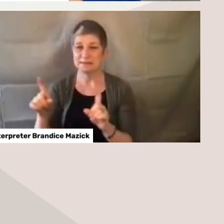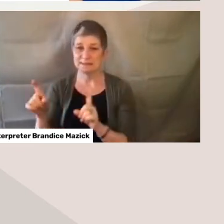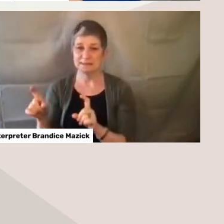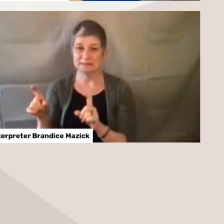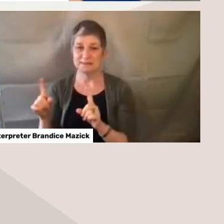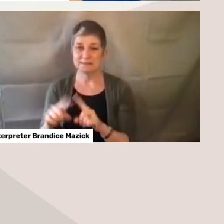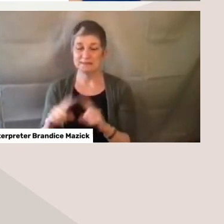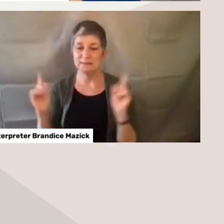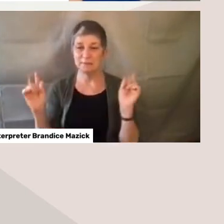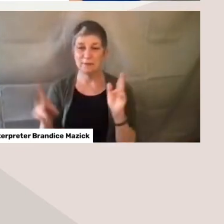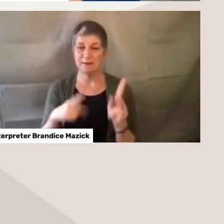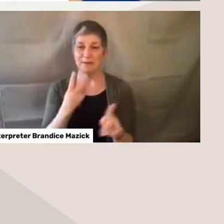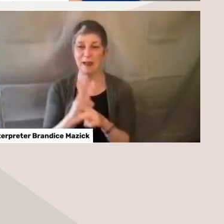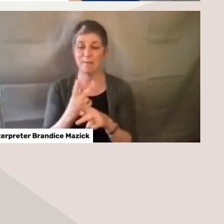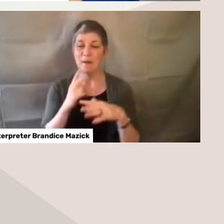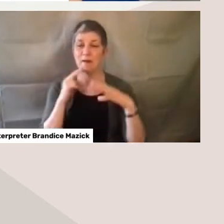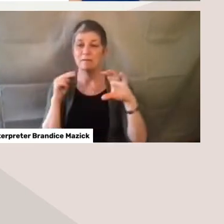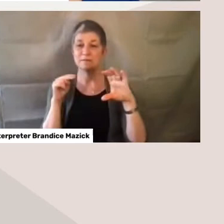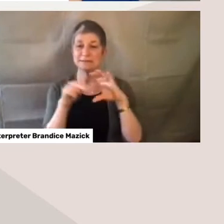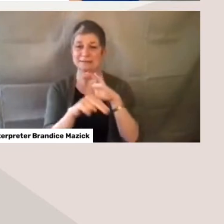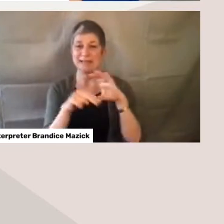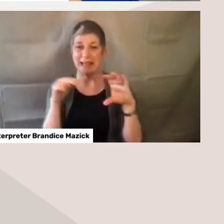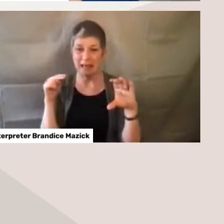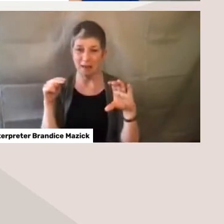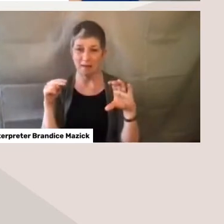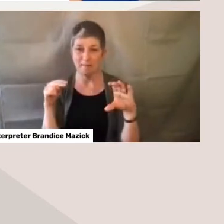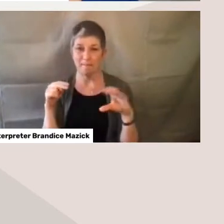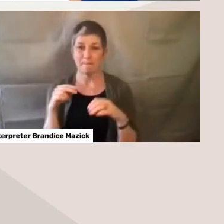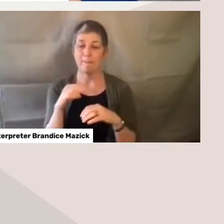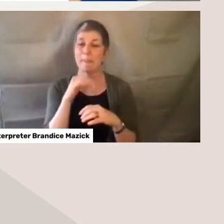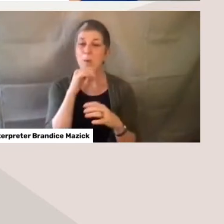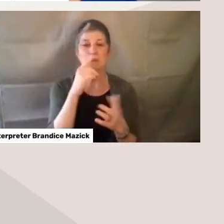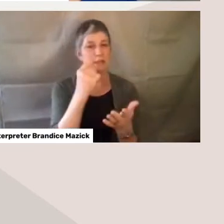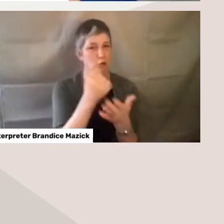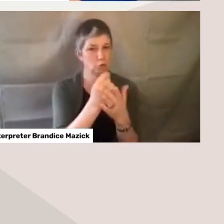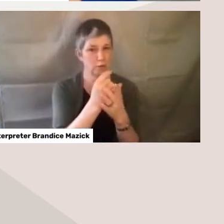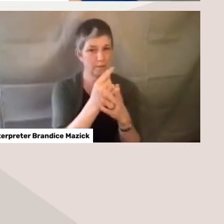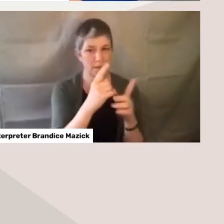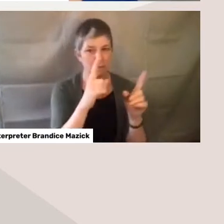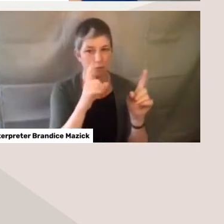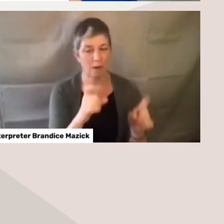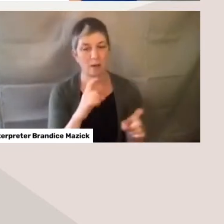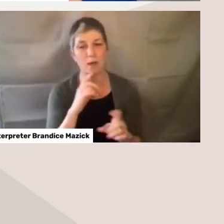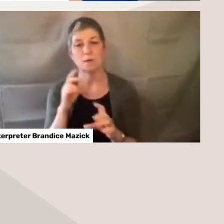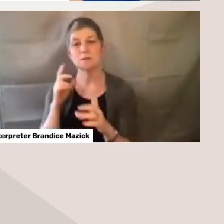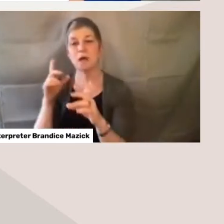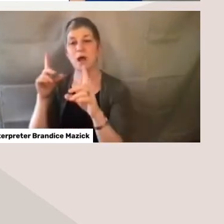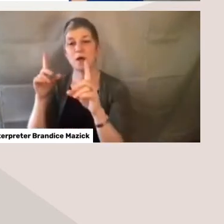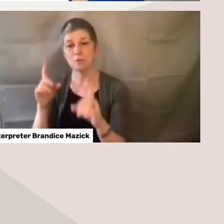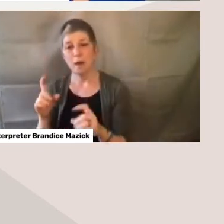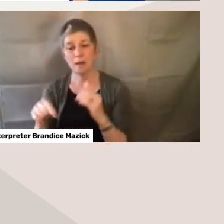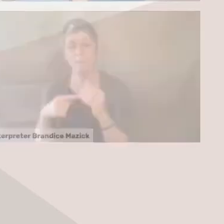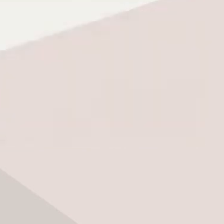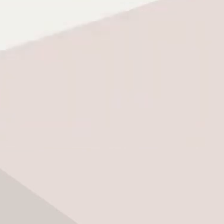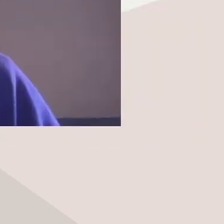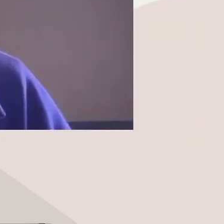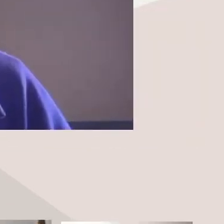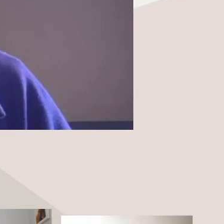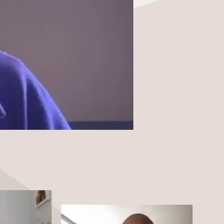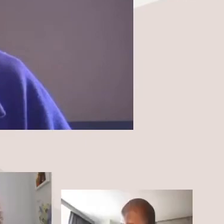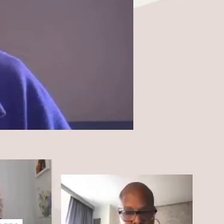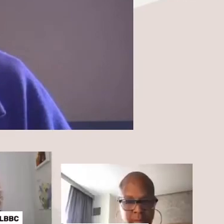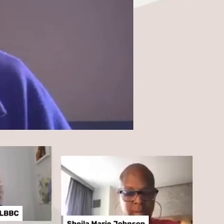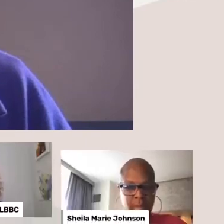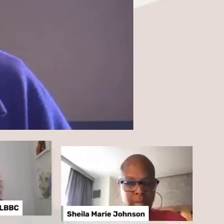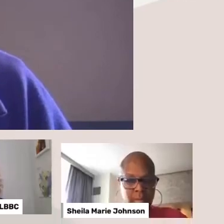this different type of scan. So it was not a treatment trial. It was a trial about whether this different PET